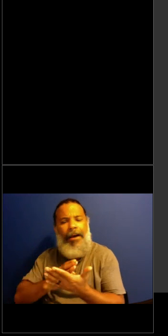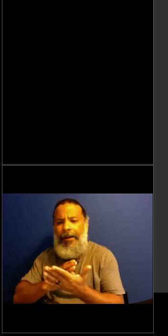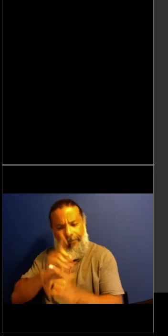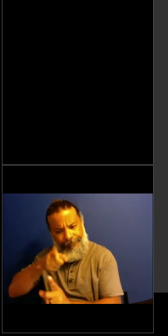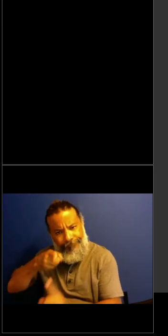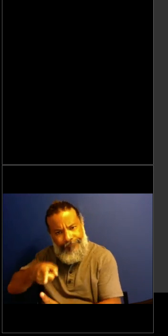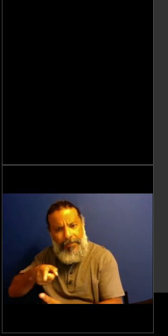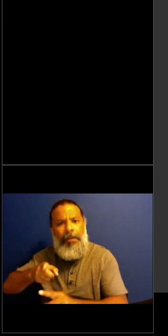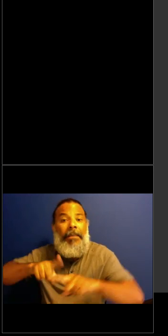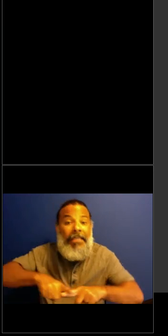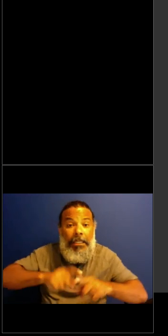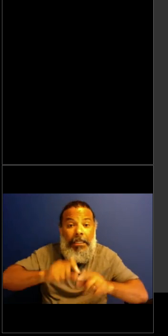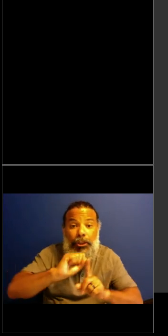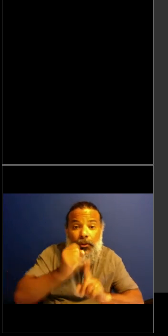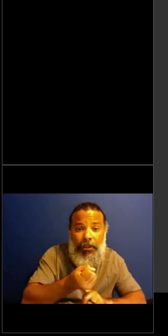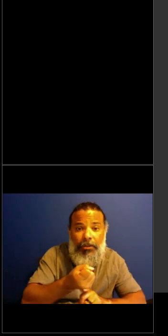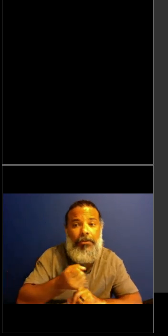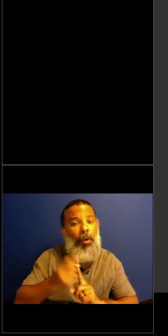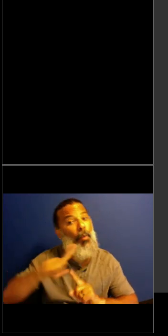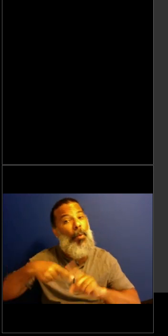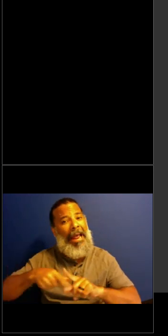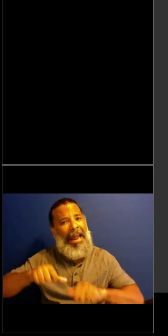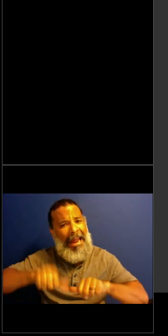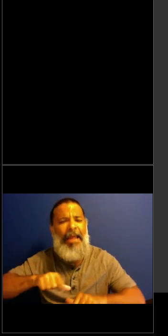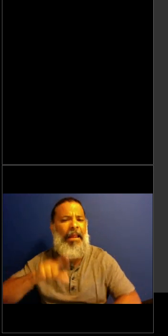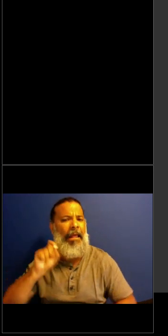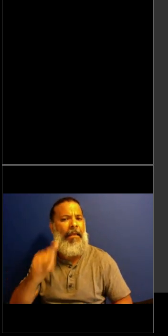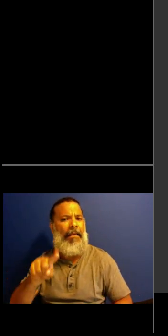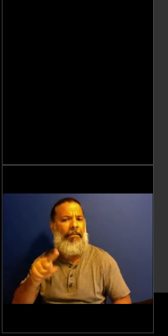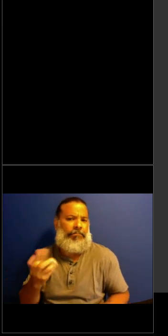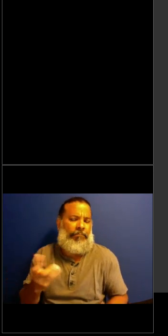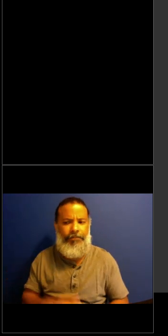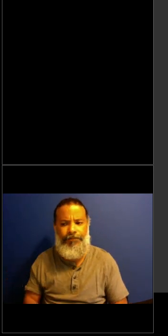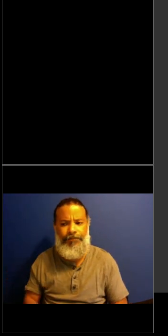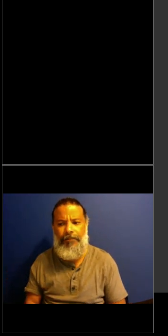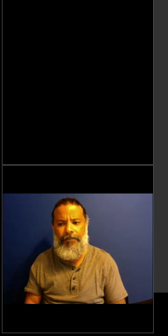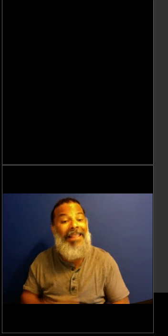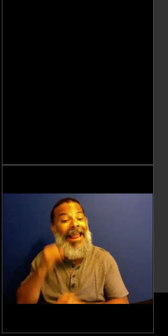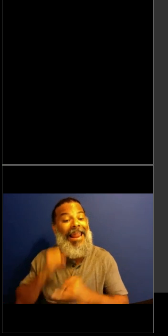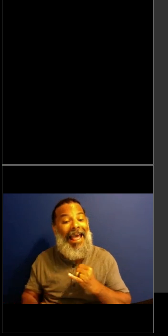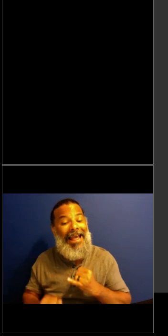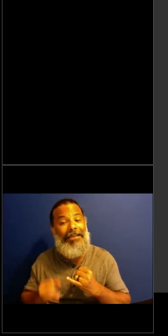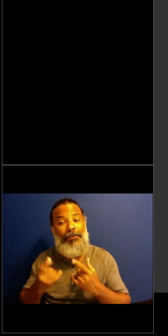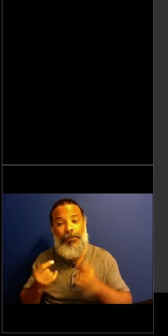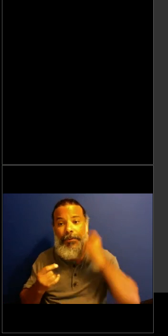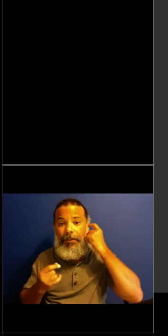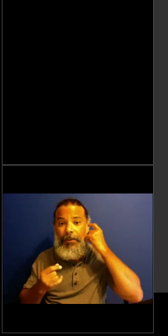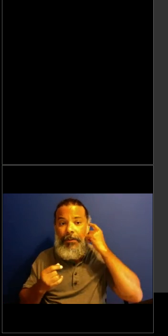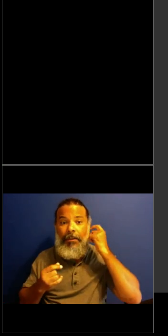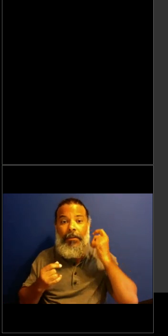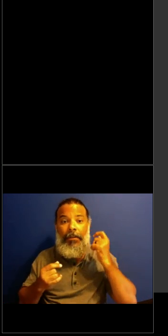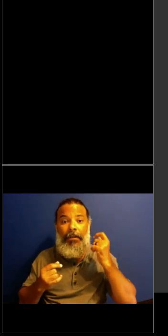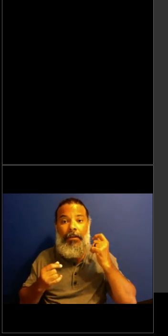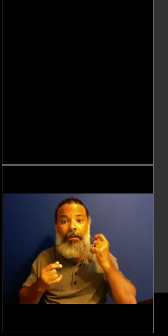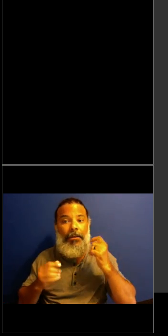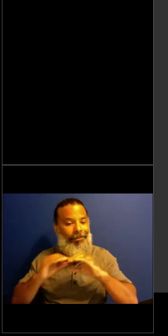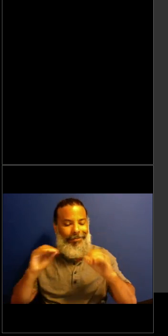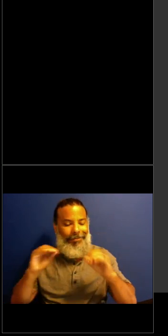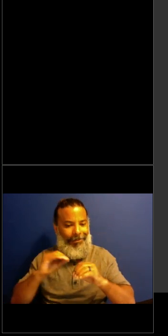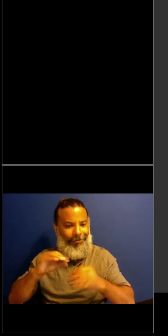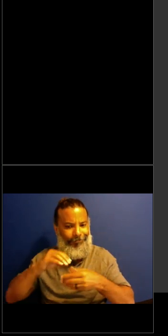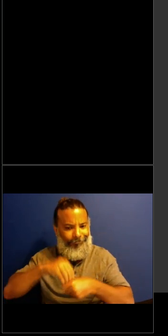different contexts. So when in doubt, ask. The last thing that we would like to flag is that there's nothing inherently